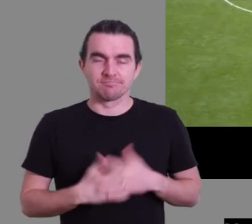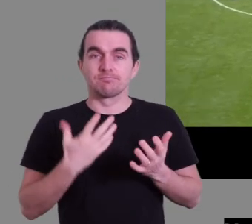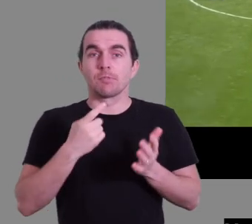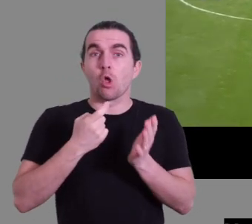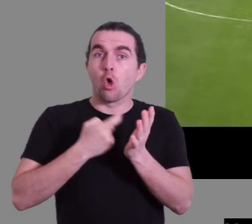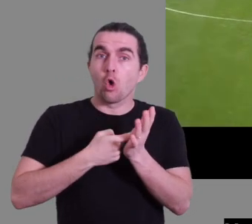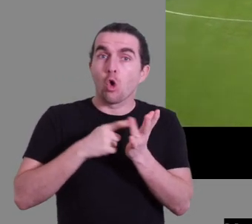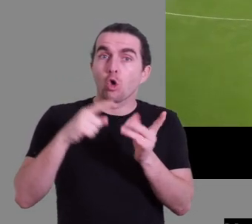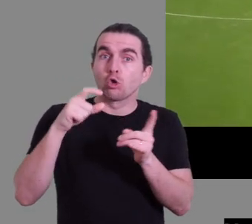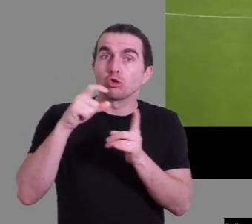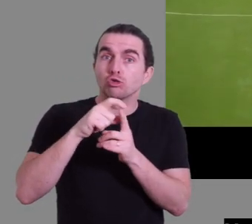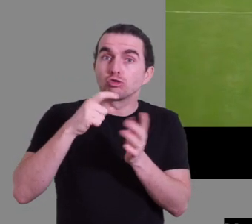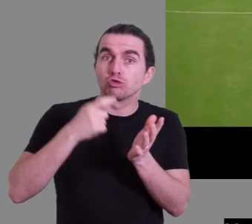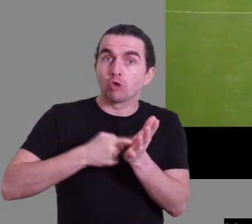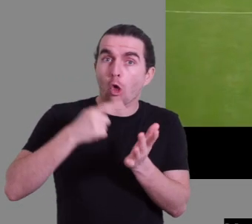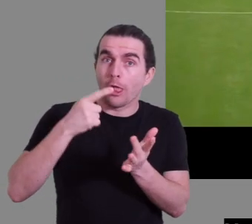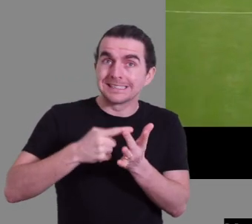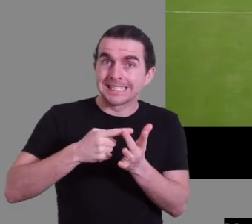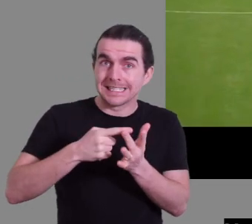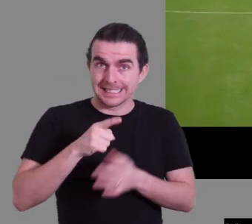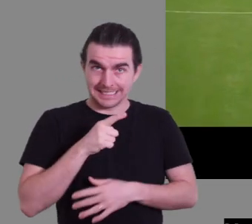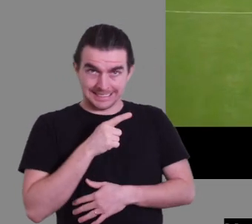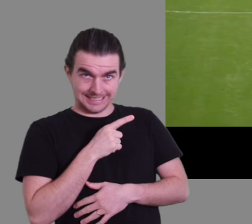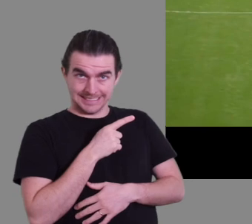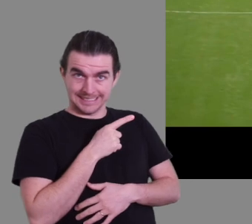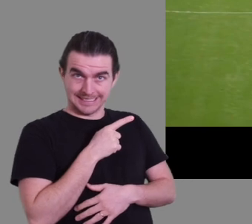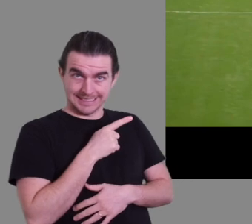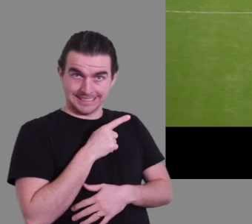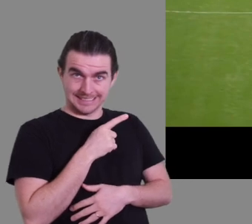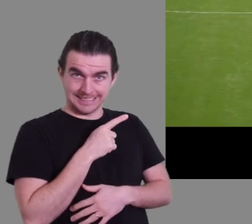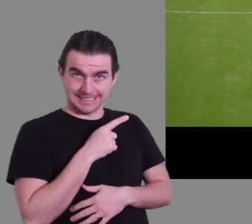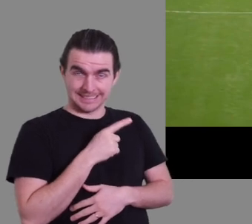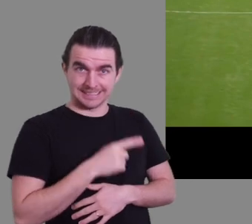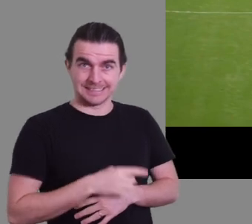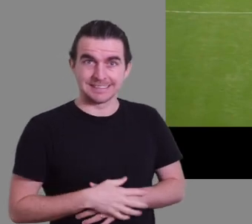Here we go. So we've got Rodri in midfield here.